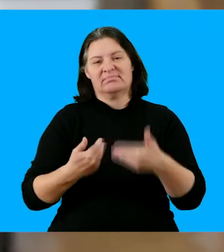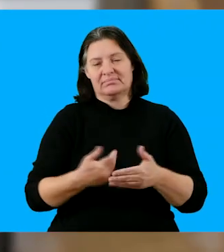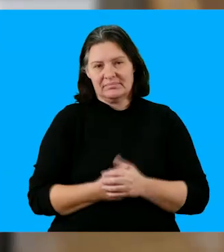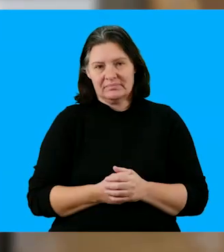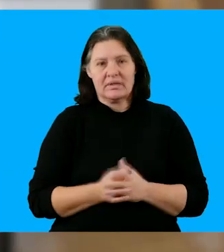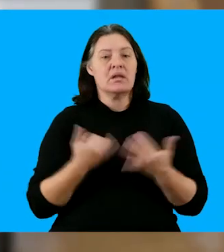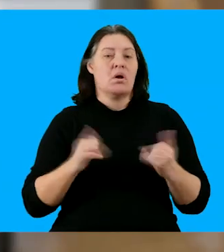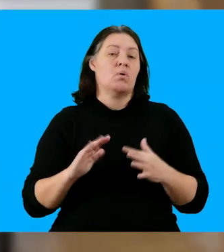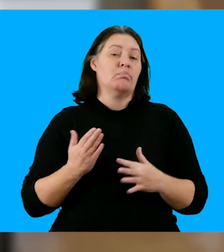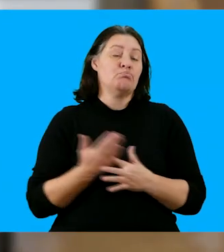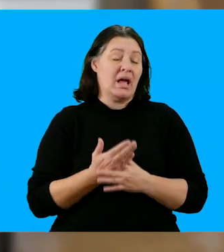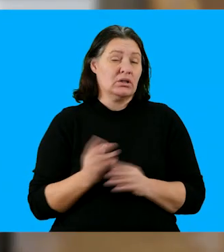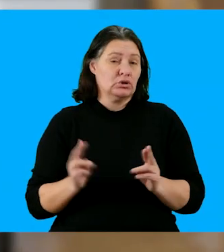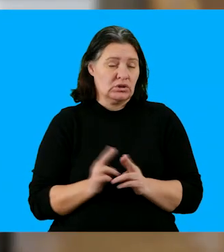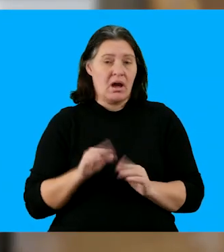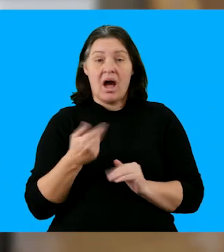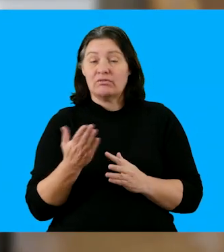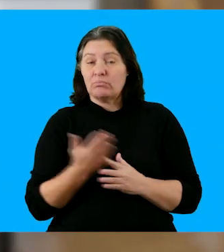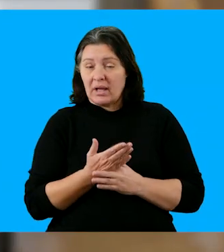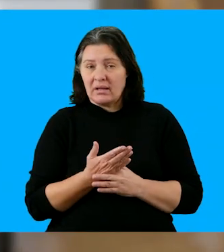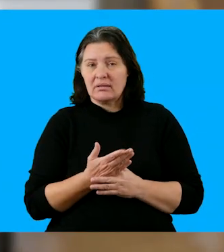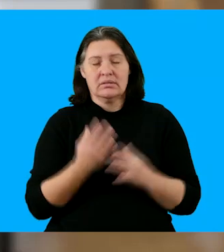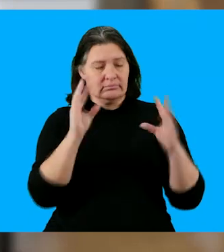used as we move along. Guys, let us quickly take a